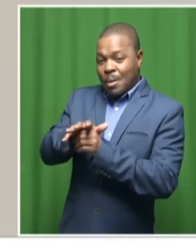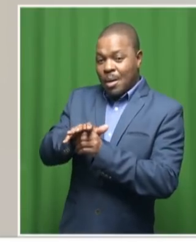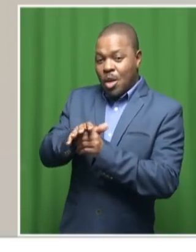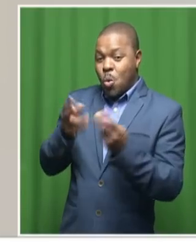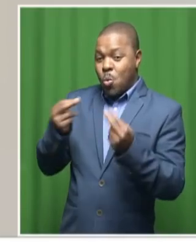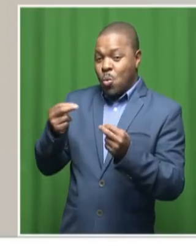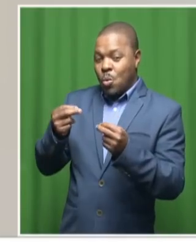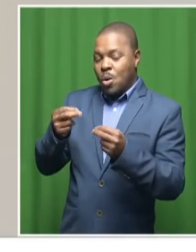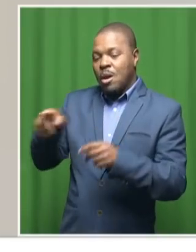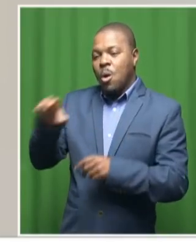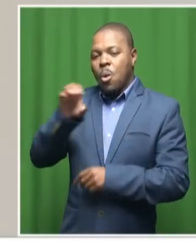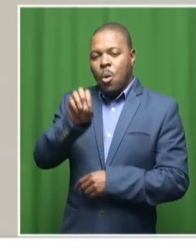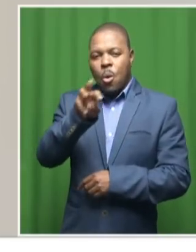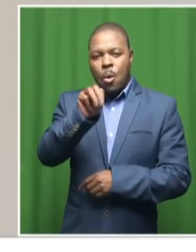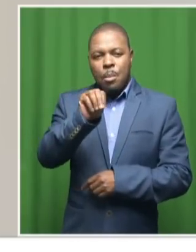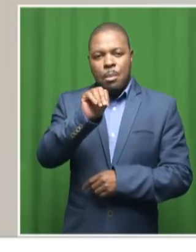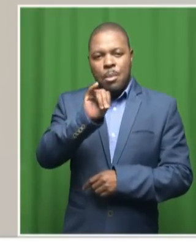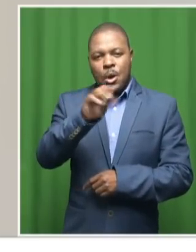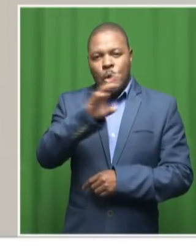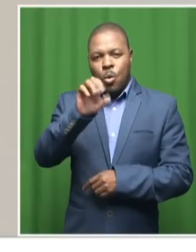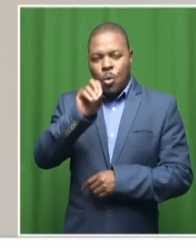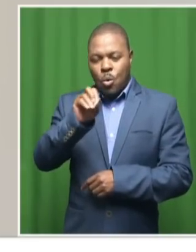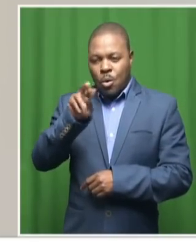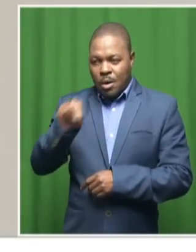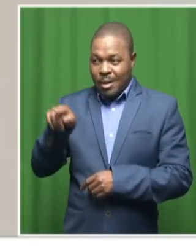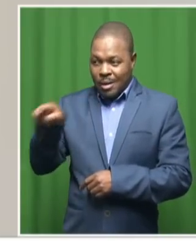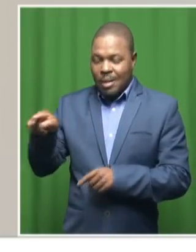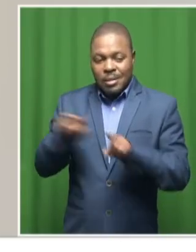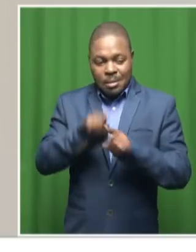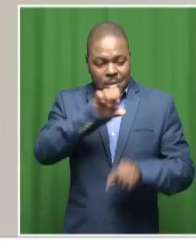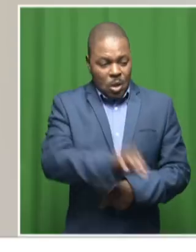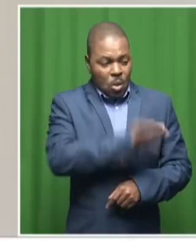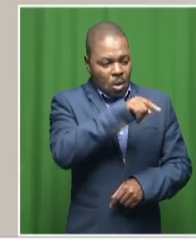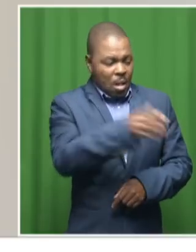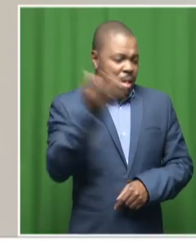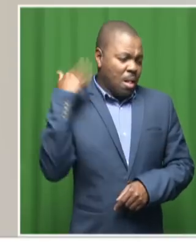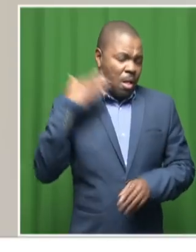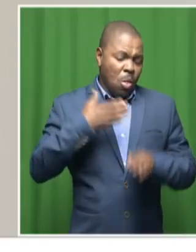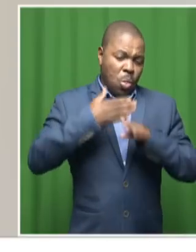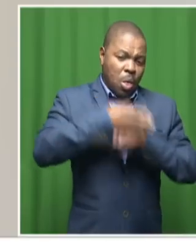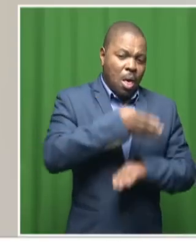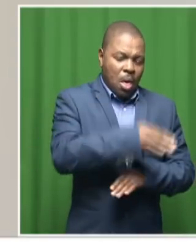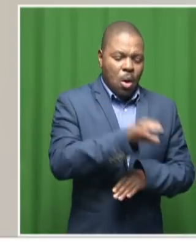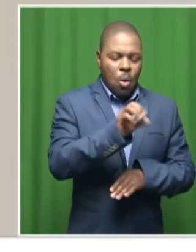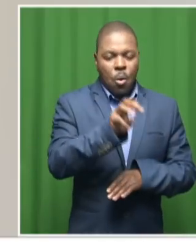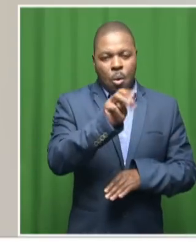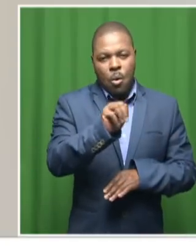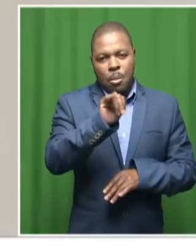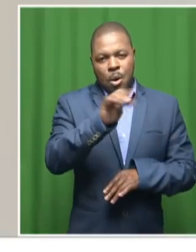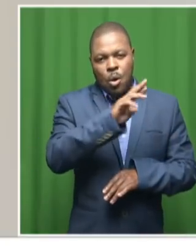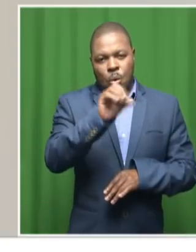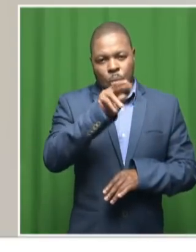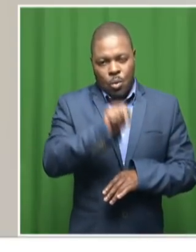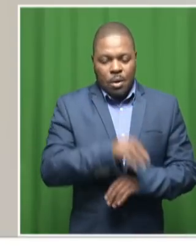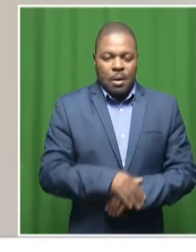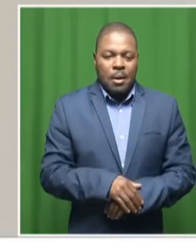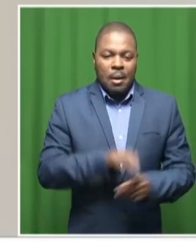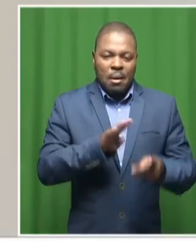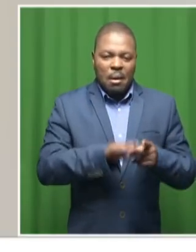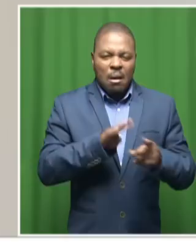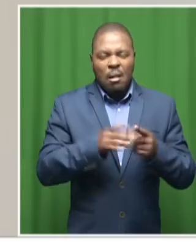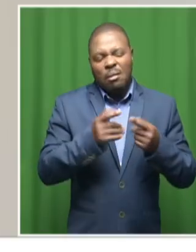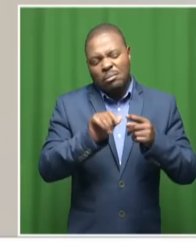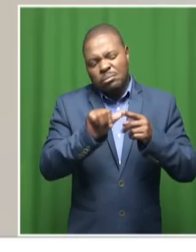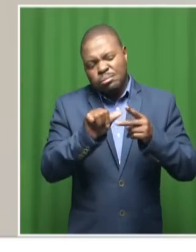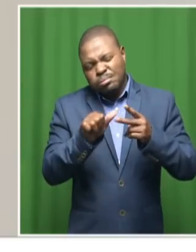of Omicron, and we have had Omicron for a long time in South Africa, as you're aware. And there are many variants or lineages